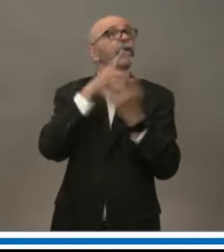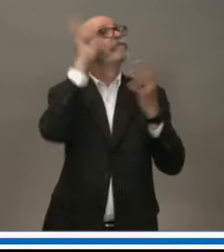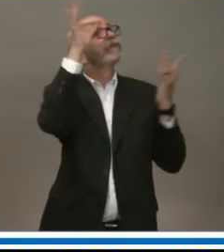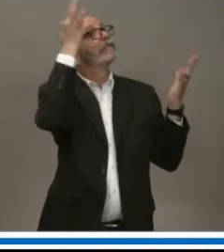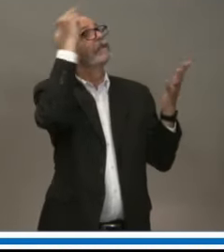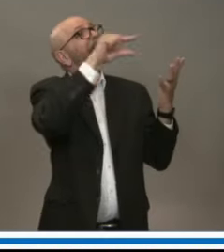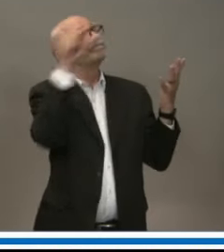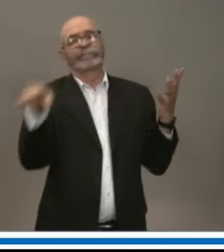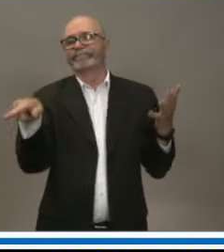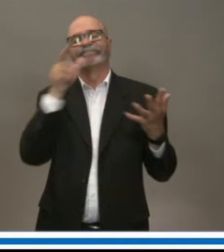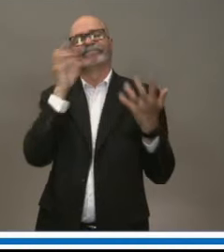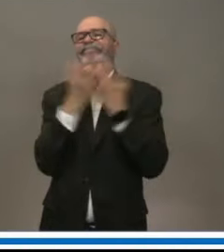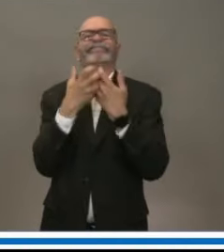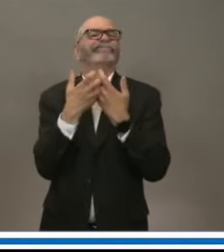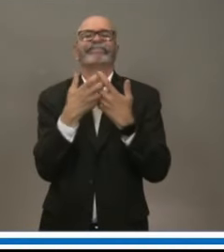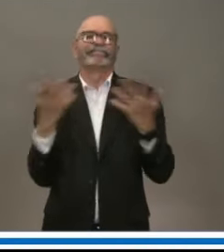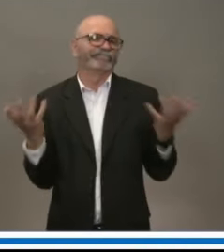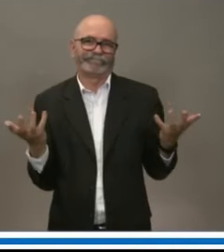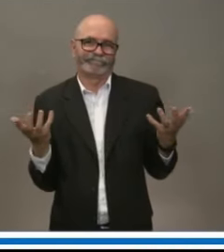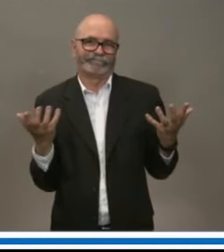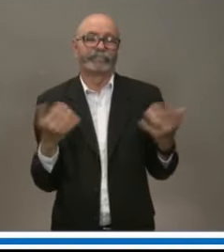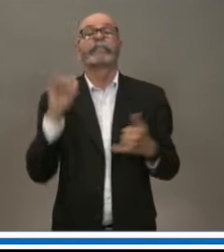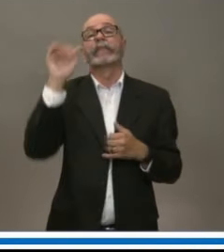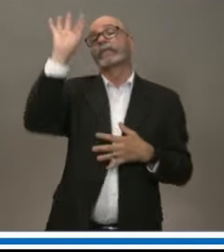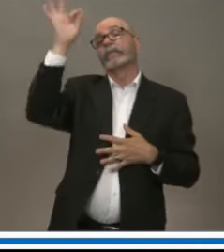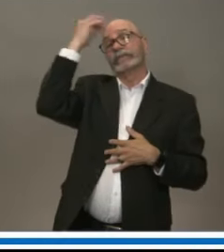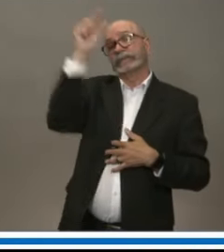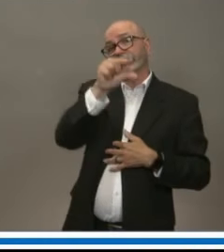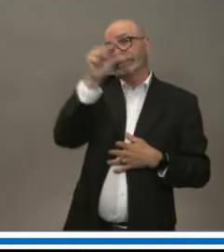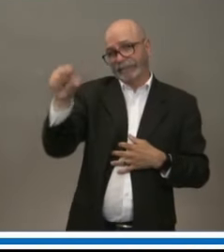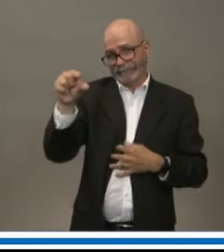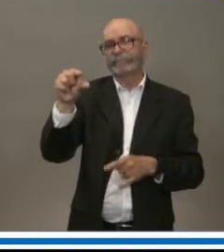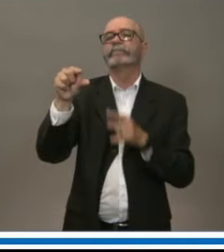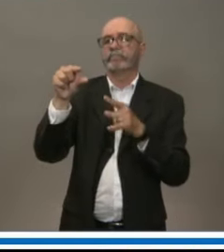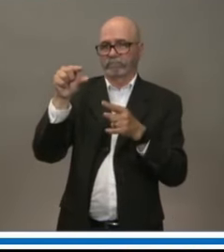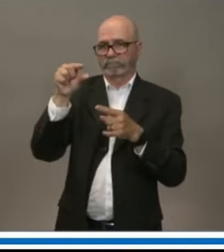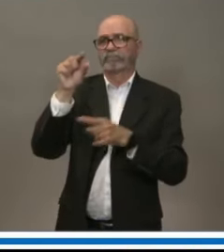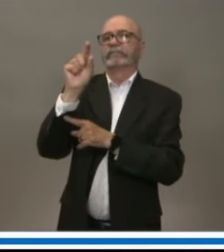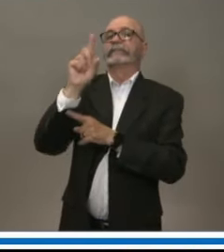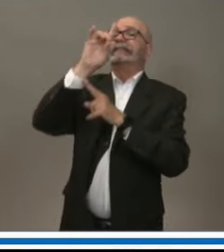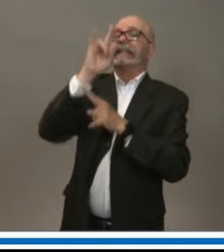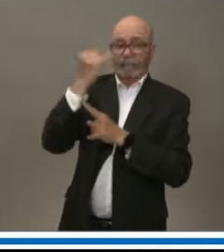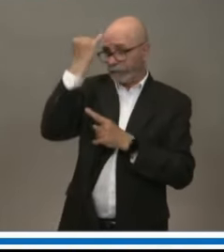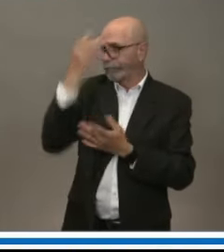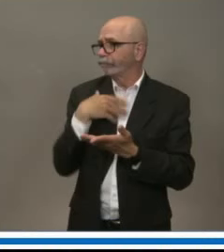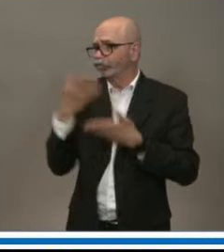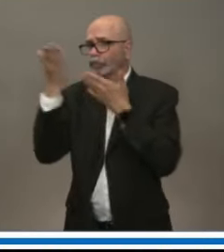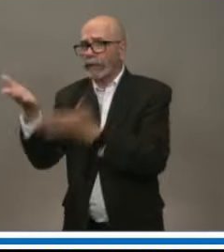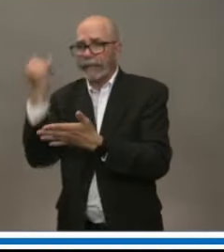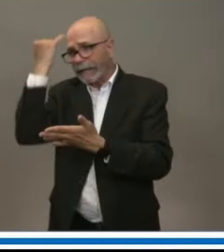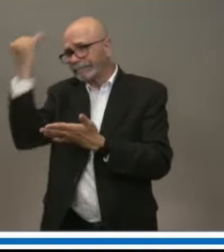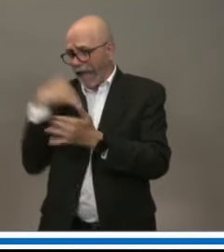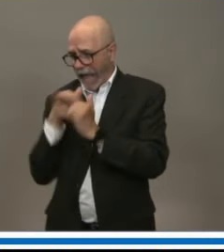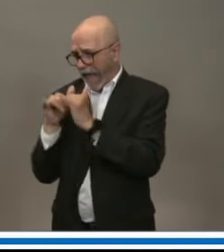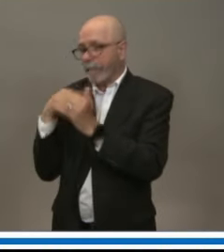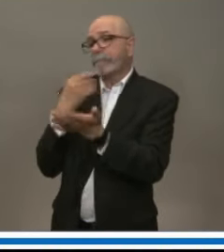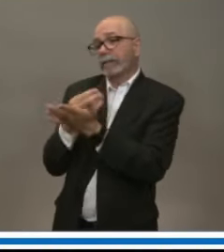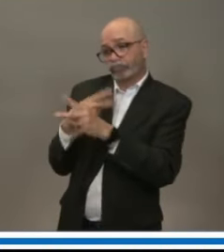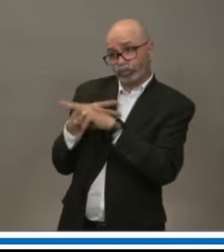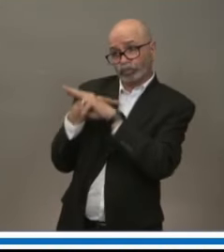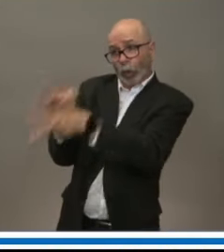government amended some of its criteria around its lending mechanism for a small business, now